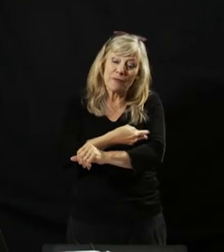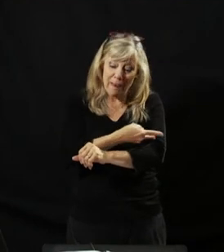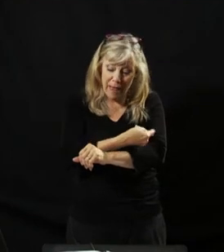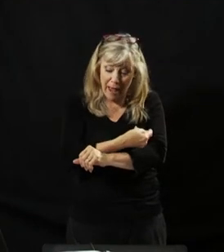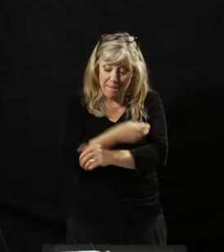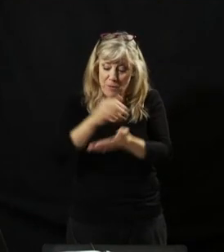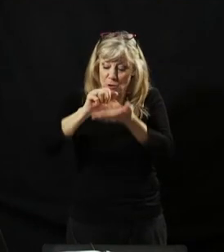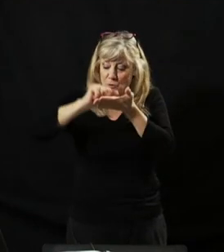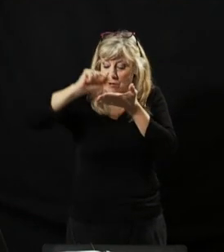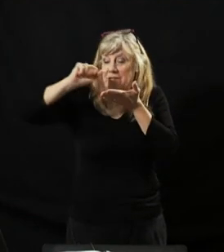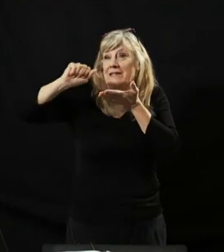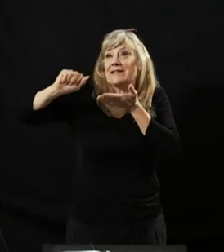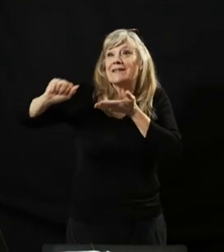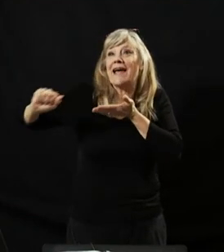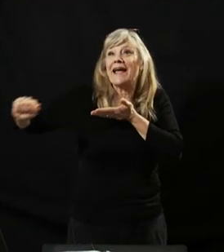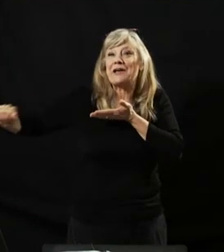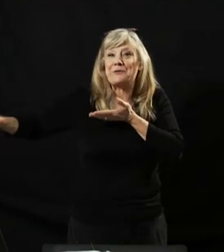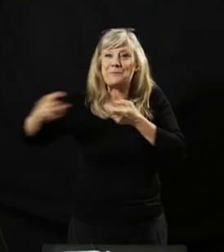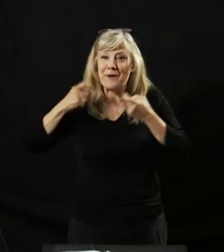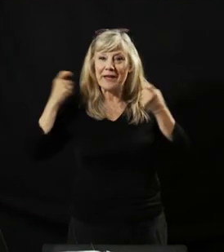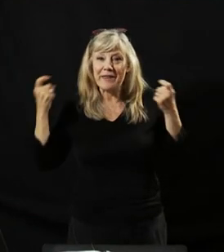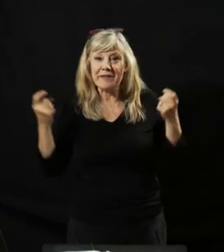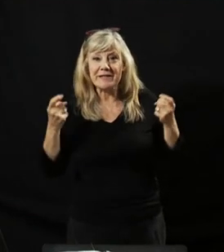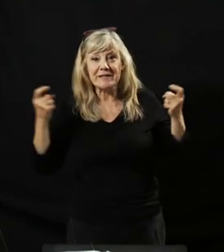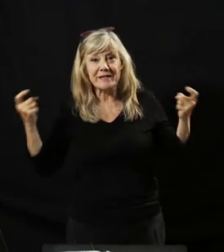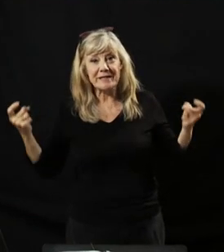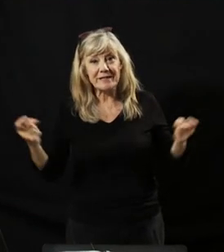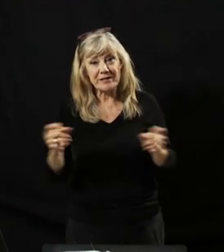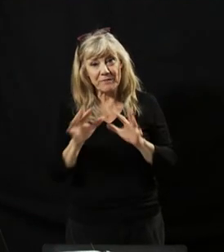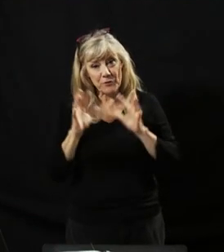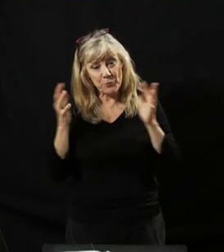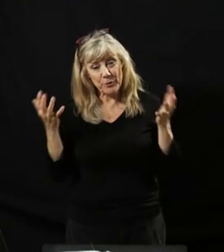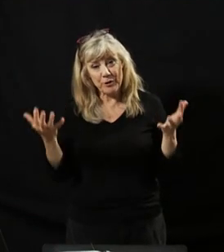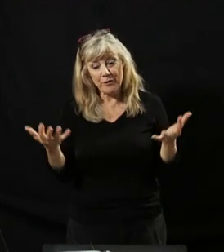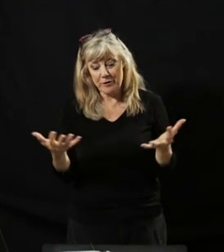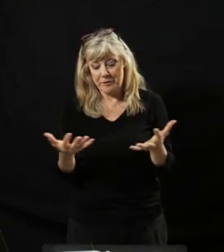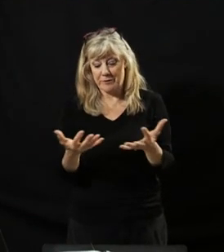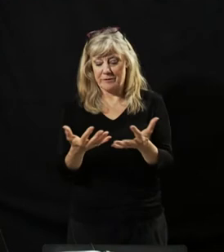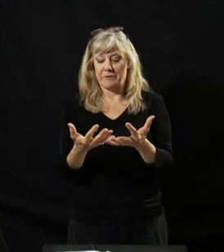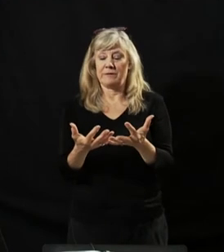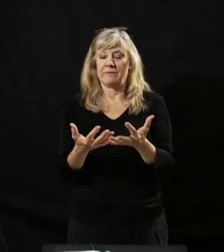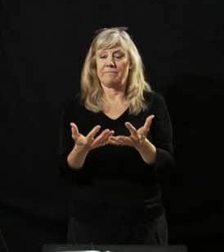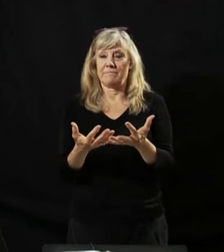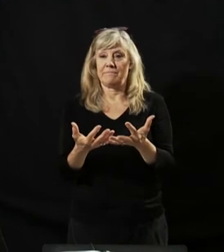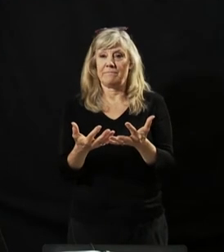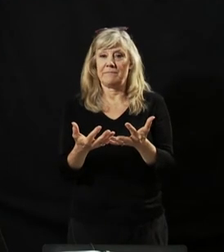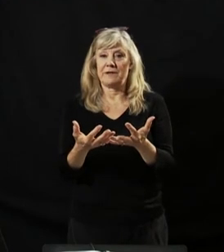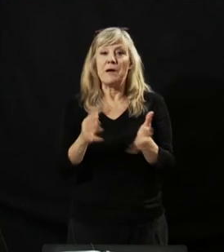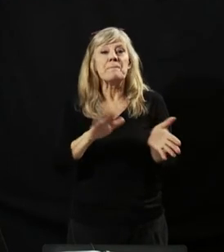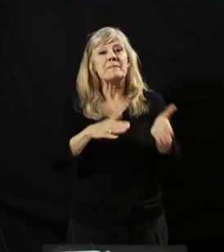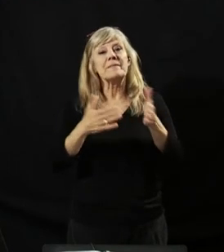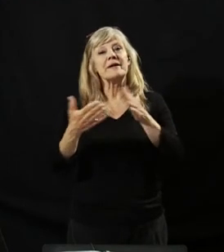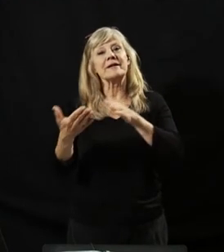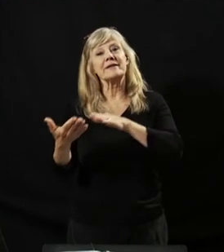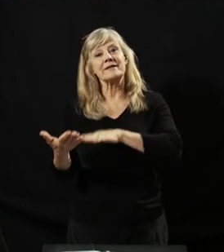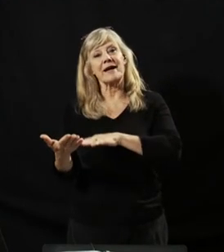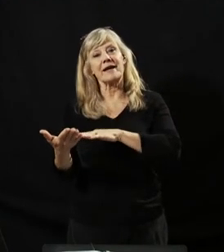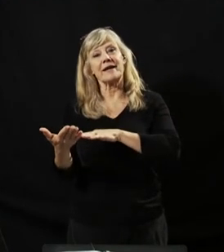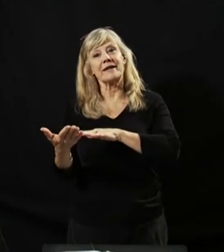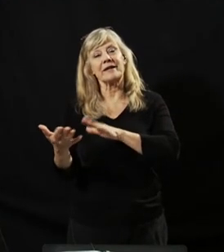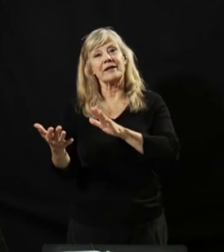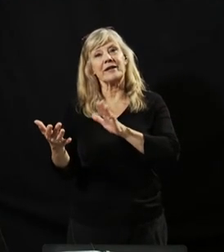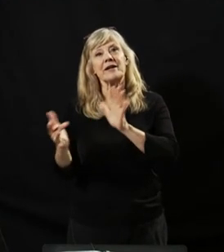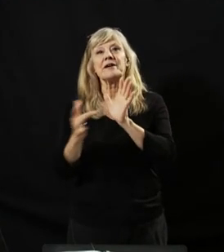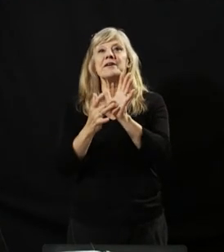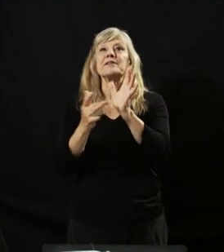taken away the sins of the world. By dying, he has